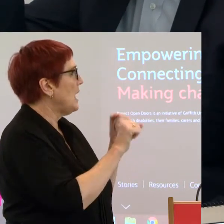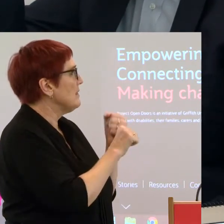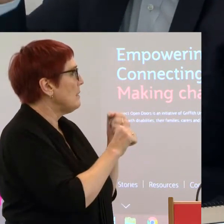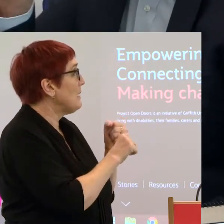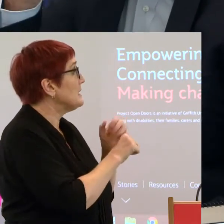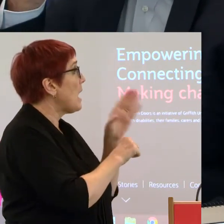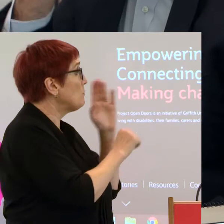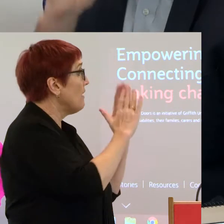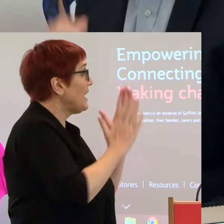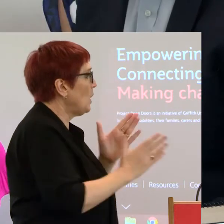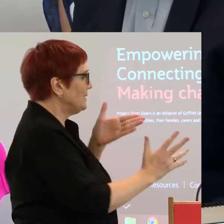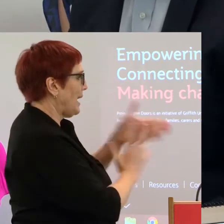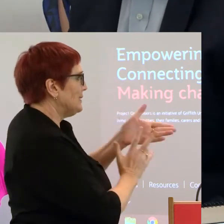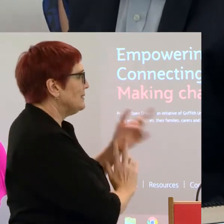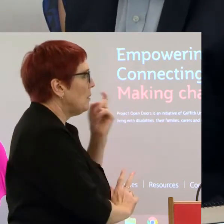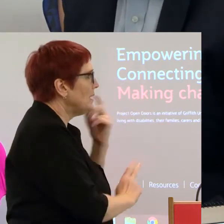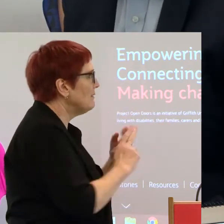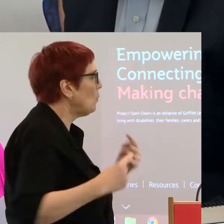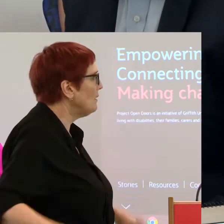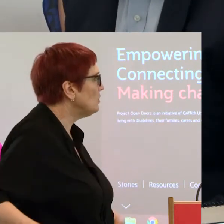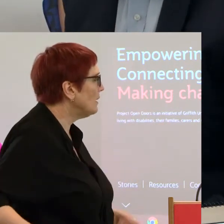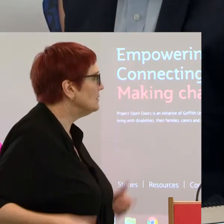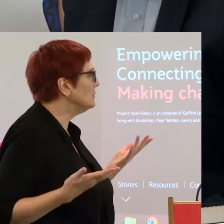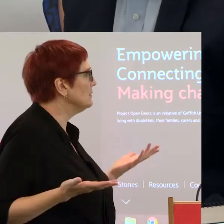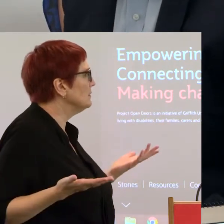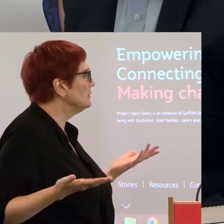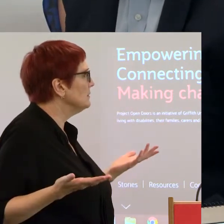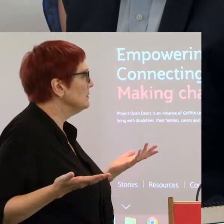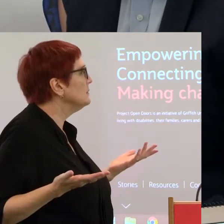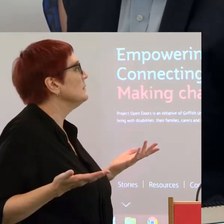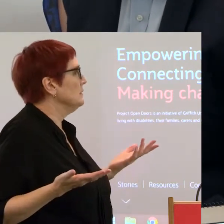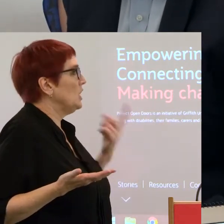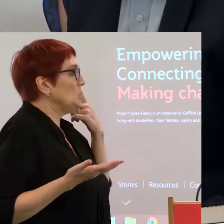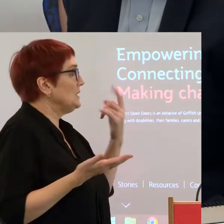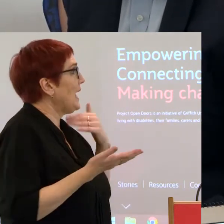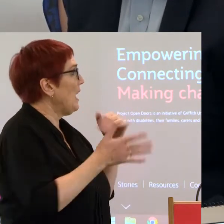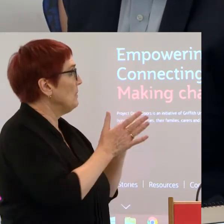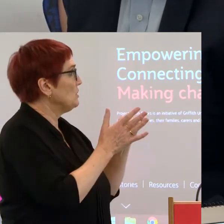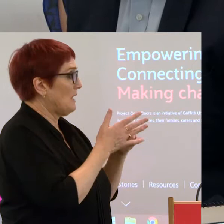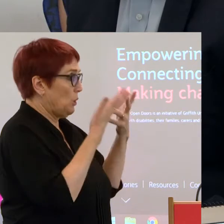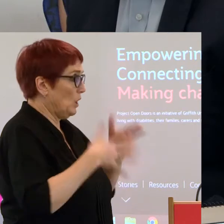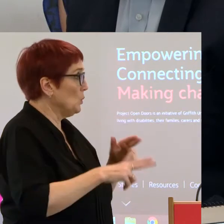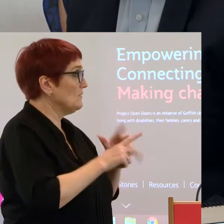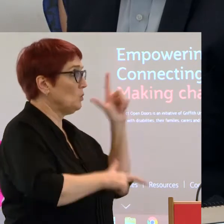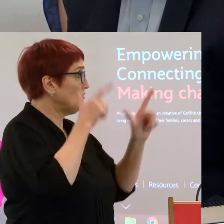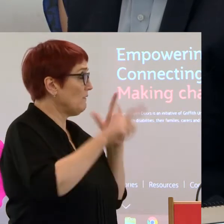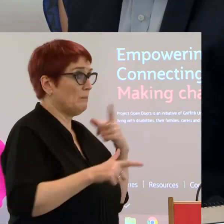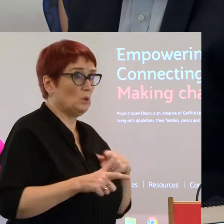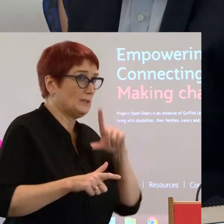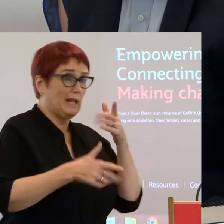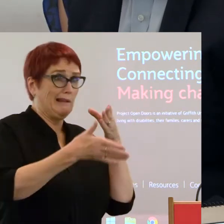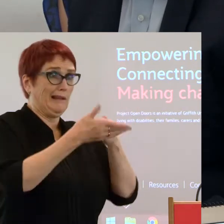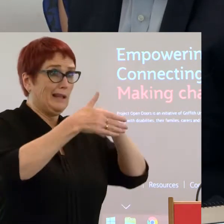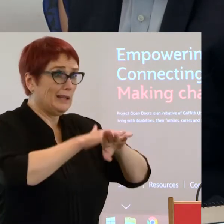private housing accessible. When we look at the lost amount of money in tourism because of